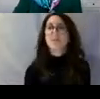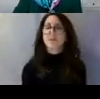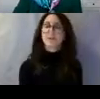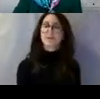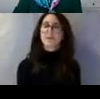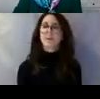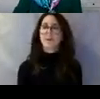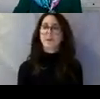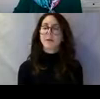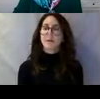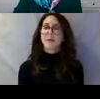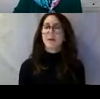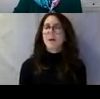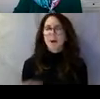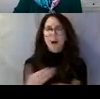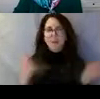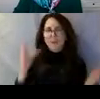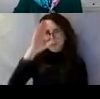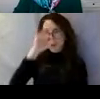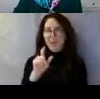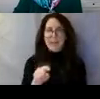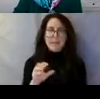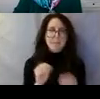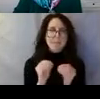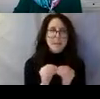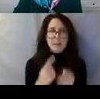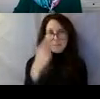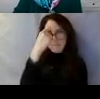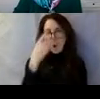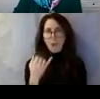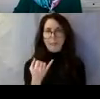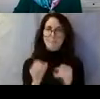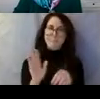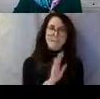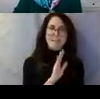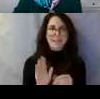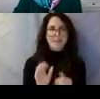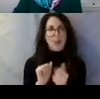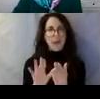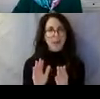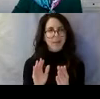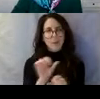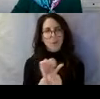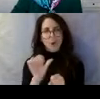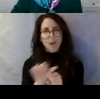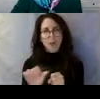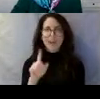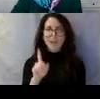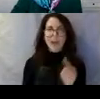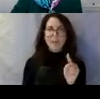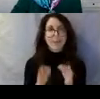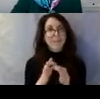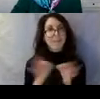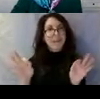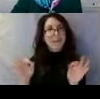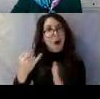that's out there is that, we all know that we have to be more entrepreneurial in our arts practice, and that not everybody just gets to have a free arts administrator to write all